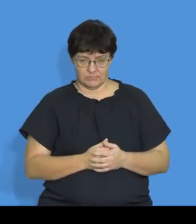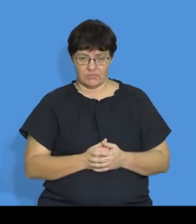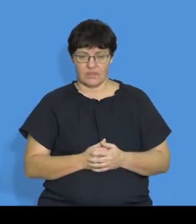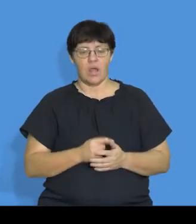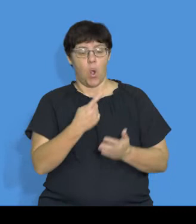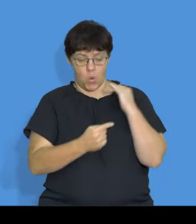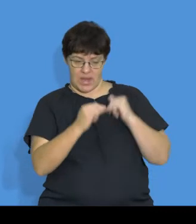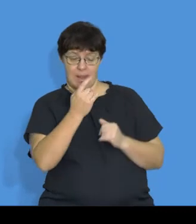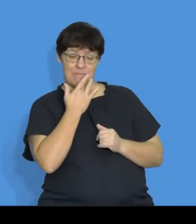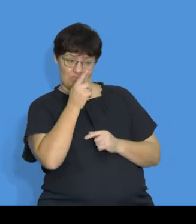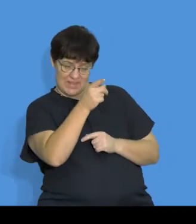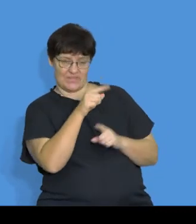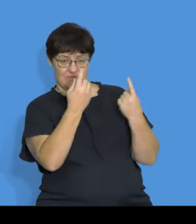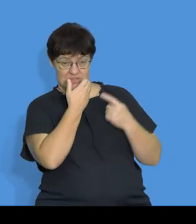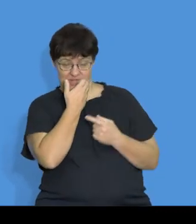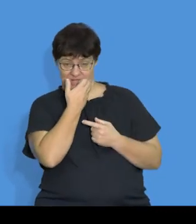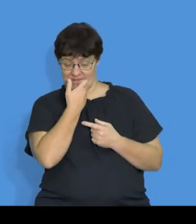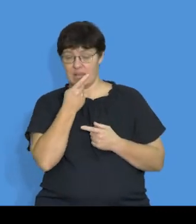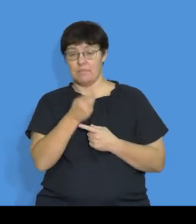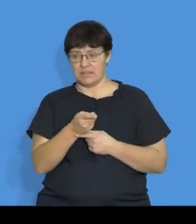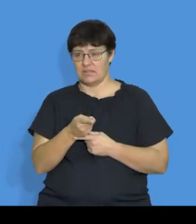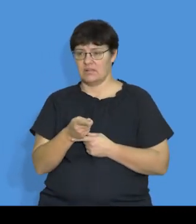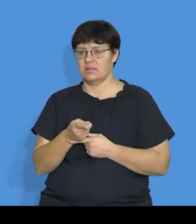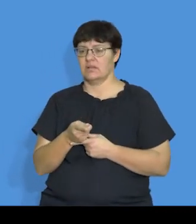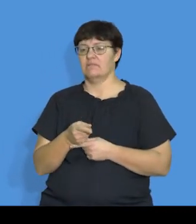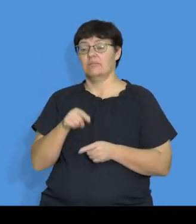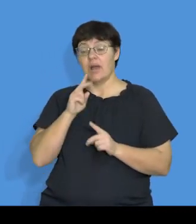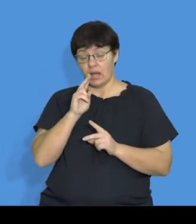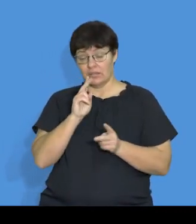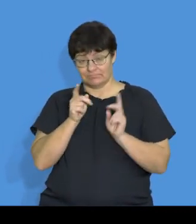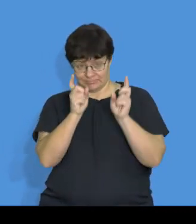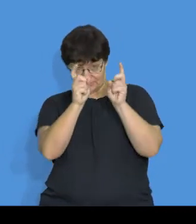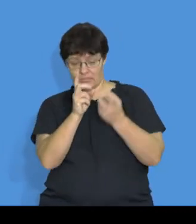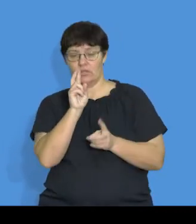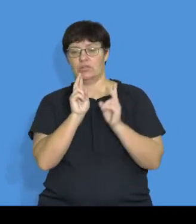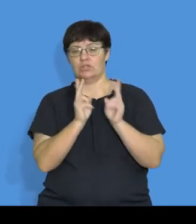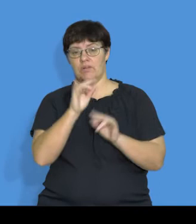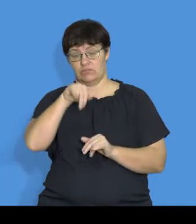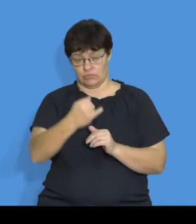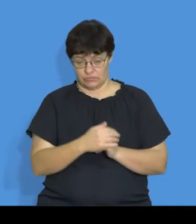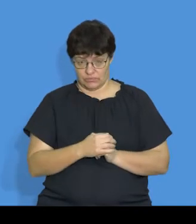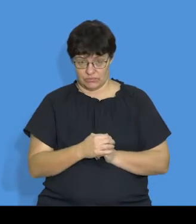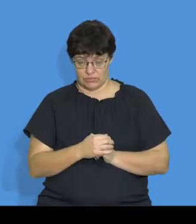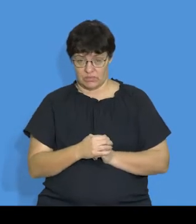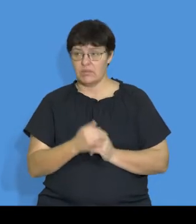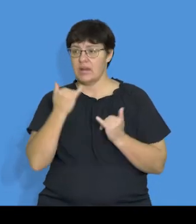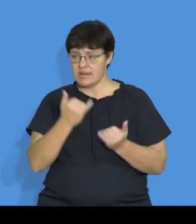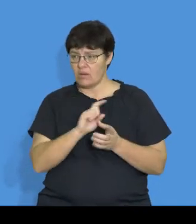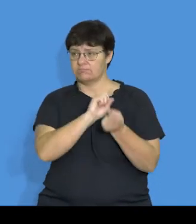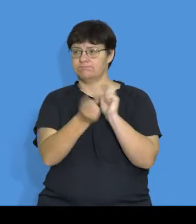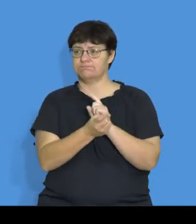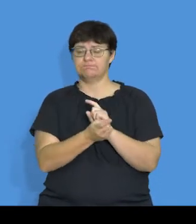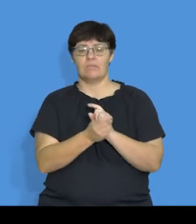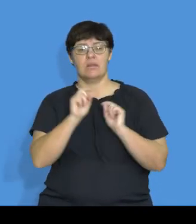potential difference across the battery, we recognize that it was 12 joules, right? Now, in this case, it becomes 9 because we've